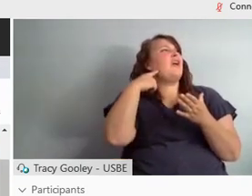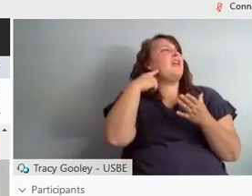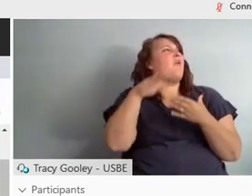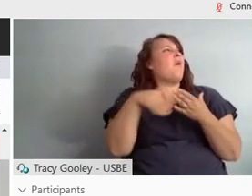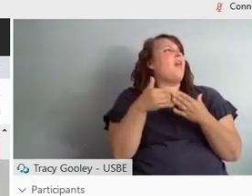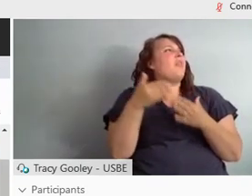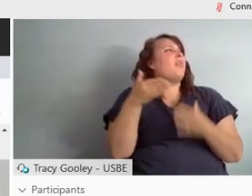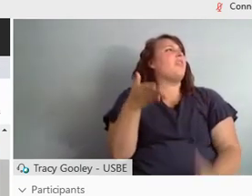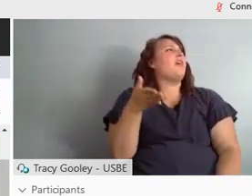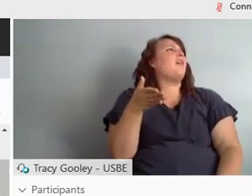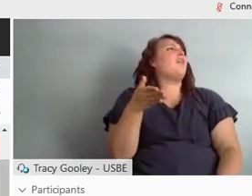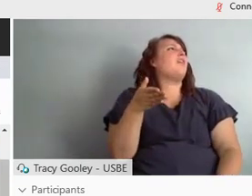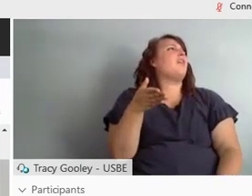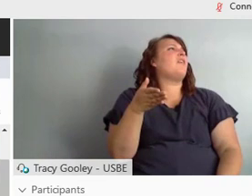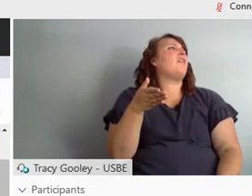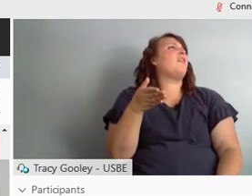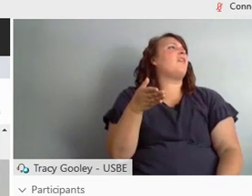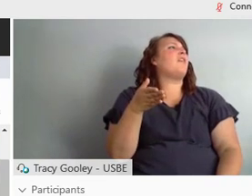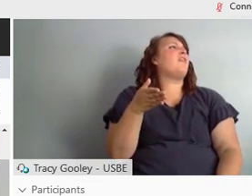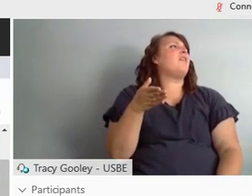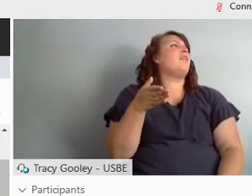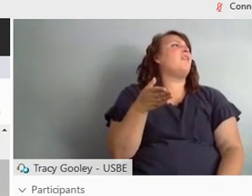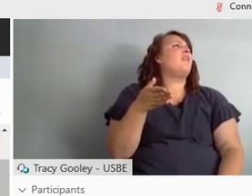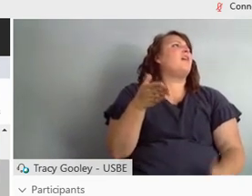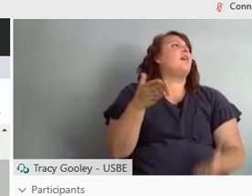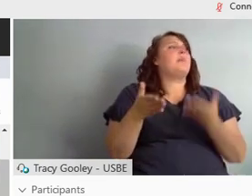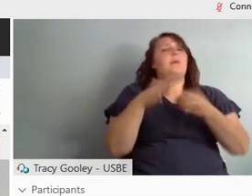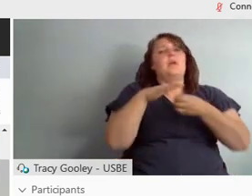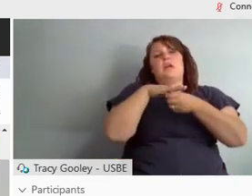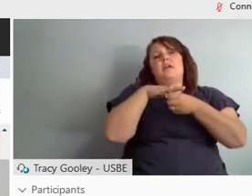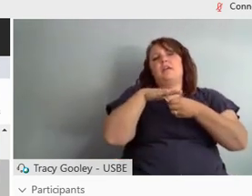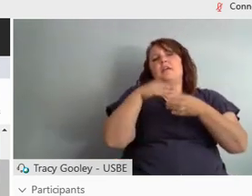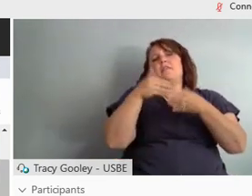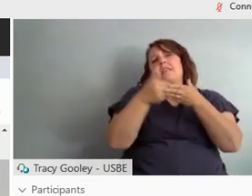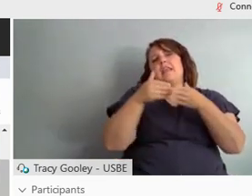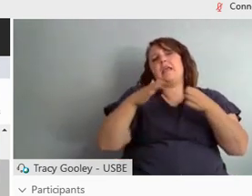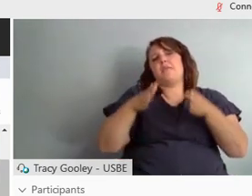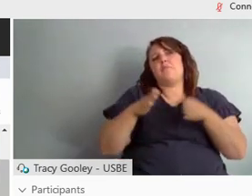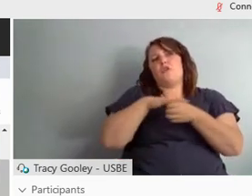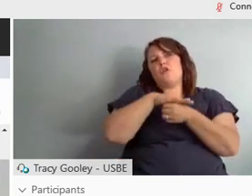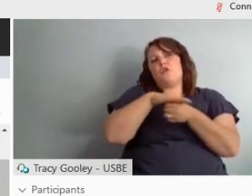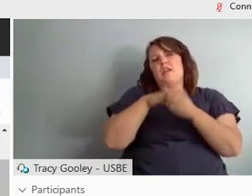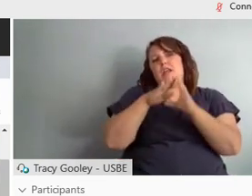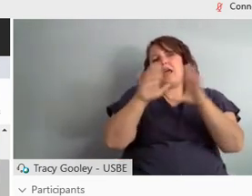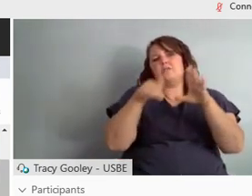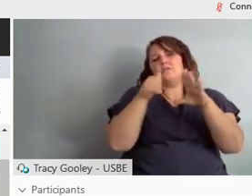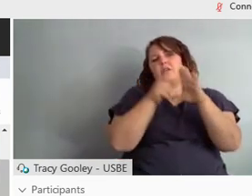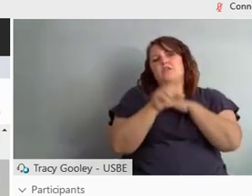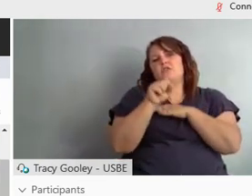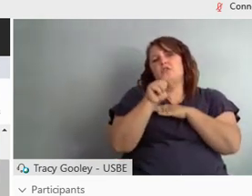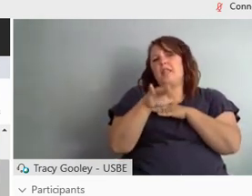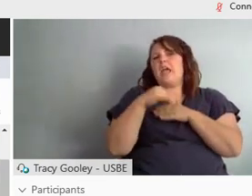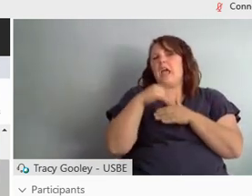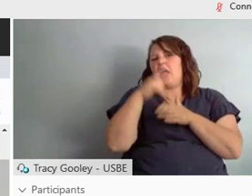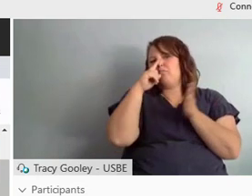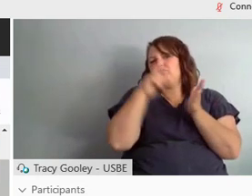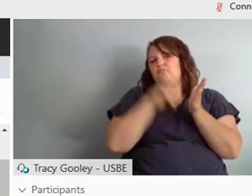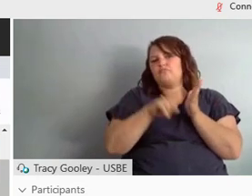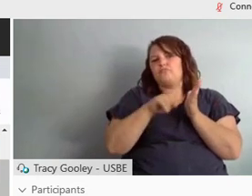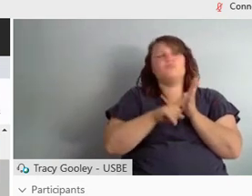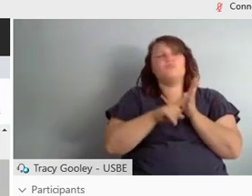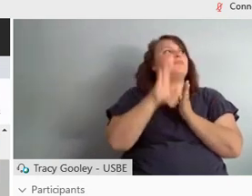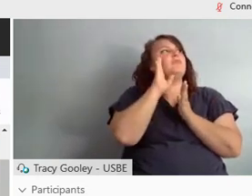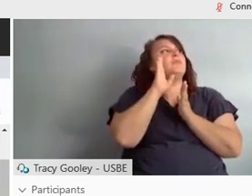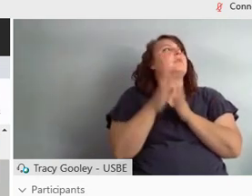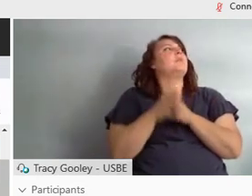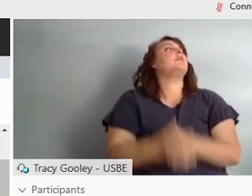there. It might be that the neighborhood house does come up under Salt Lake. I can see here in just a second, but